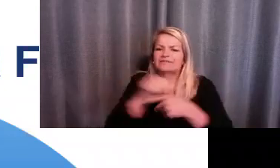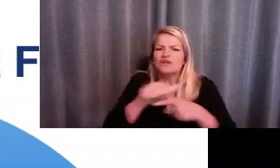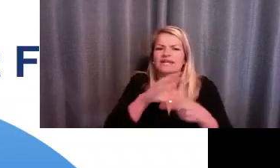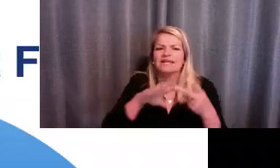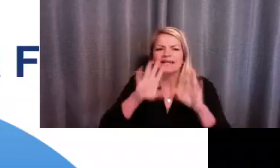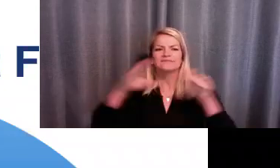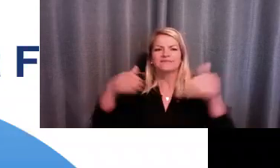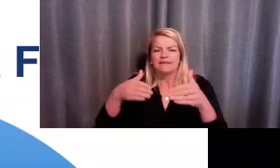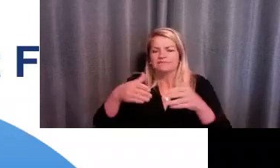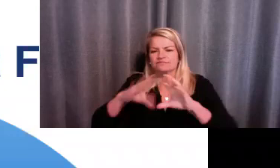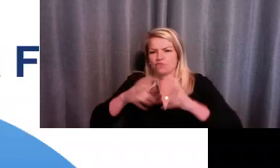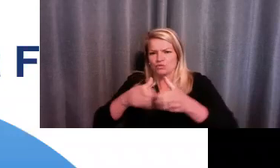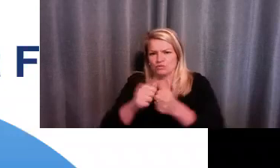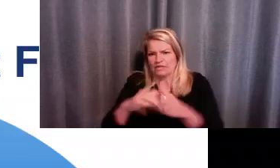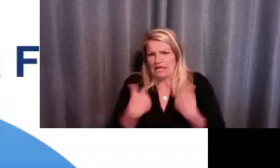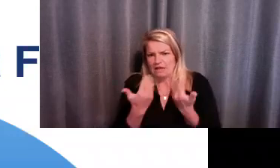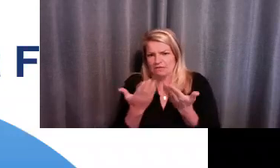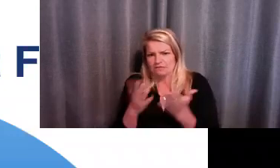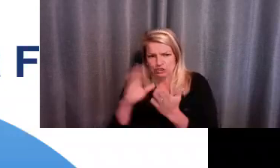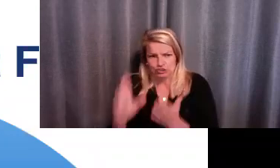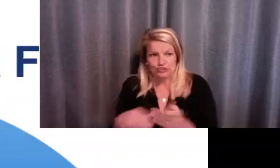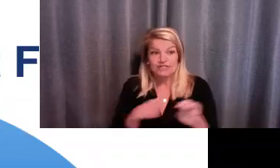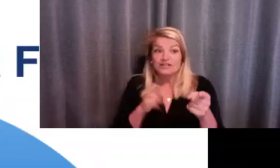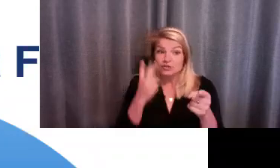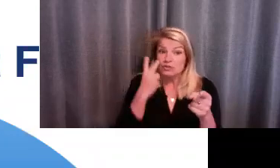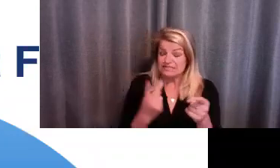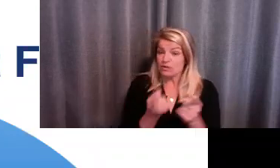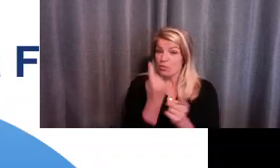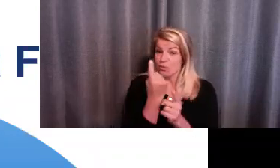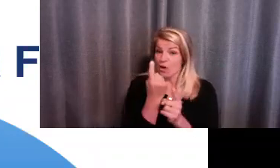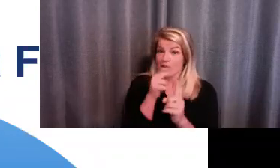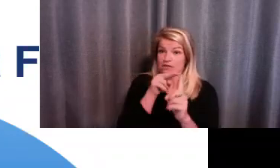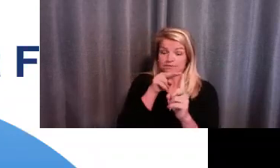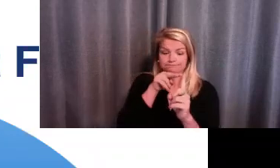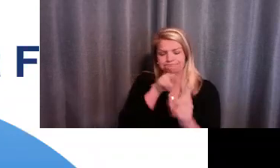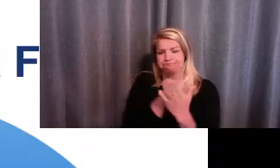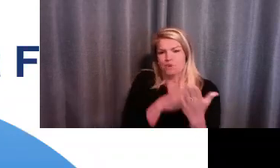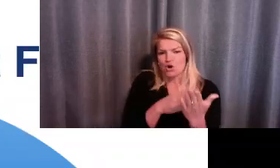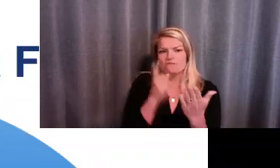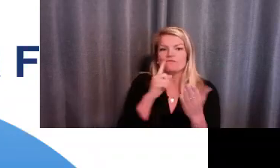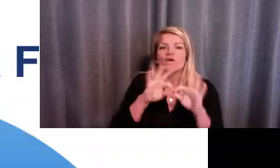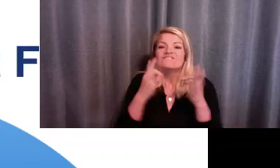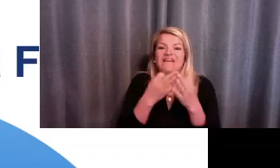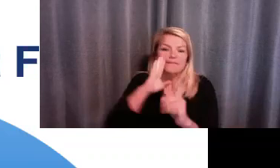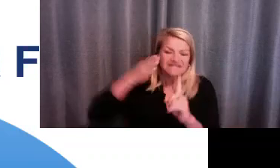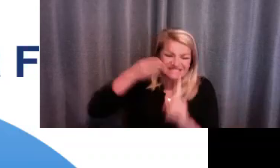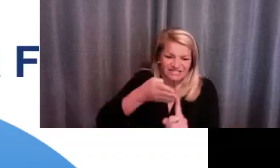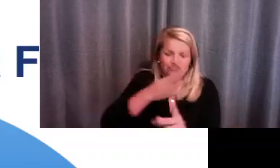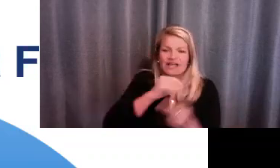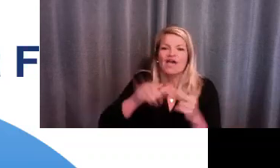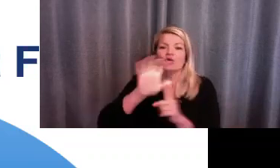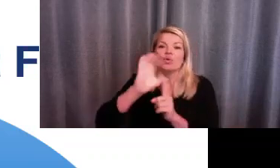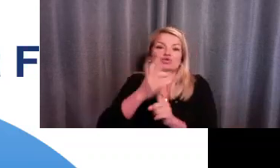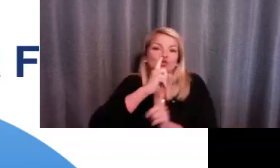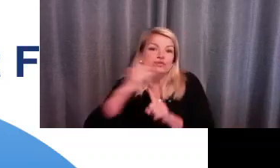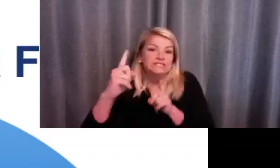the first box on this slide kind of shows one aspect of how family-centered and culturally responsive